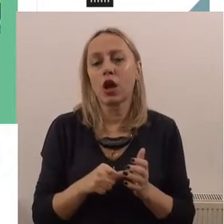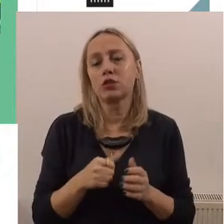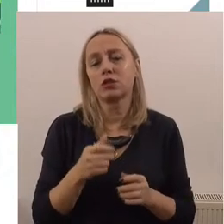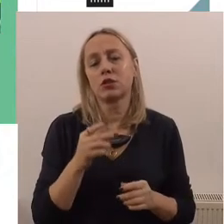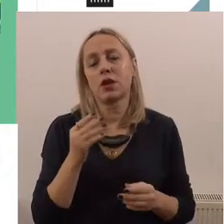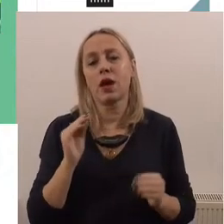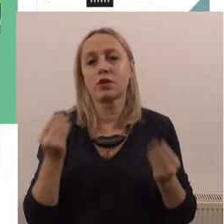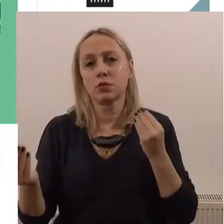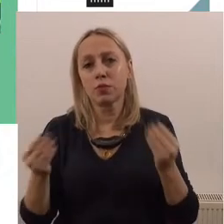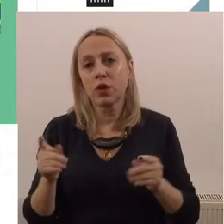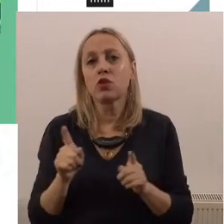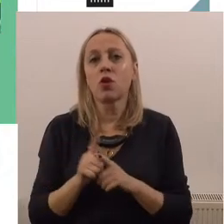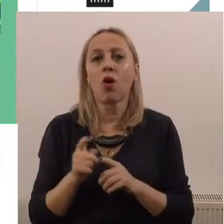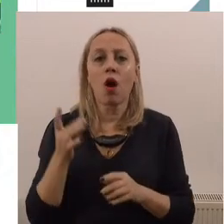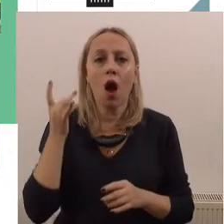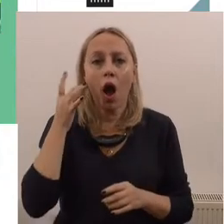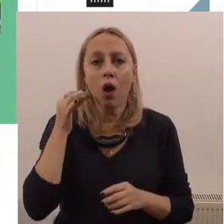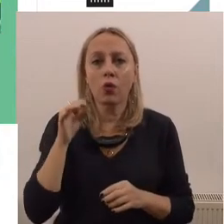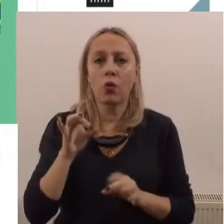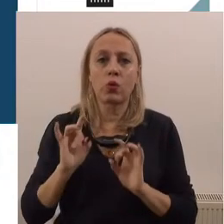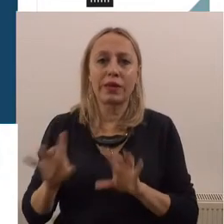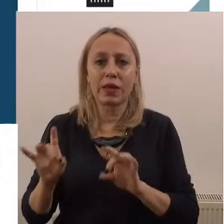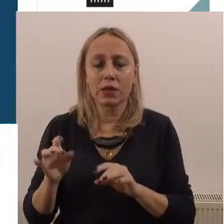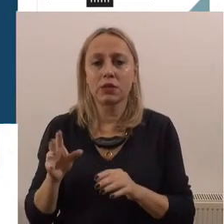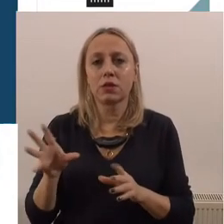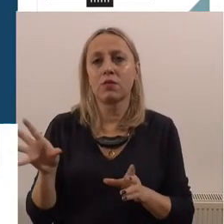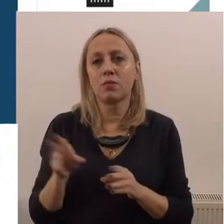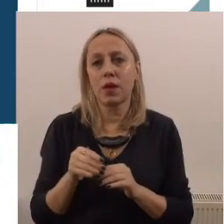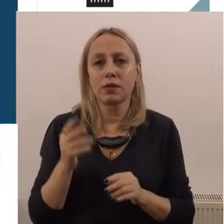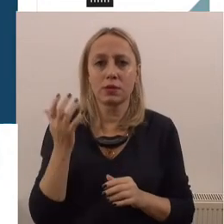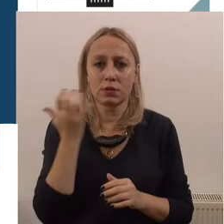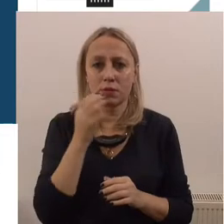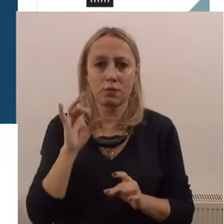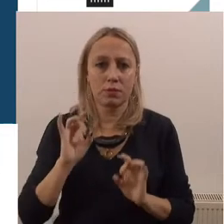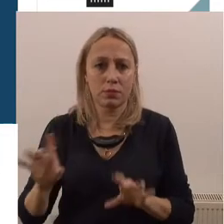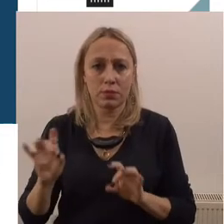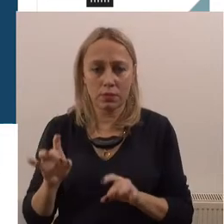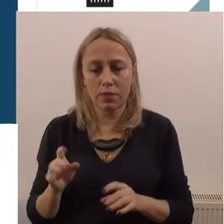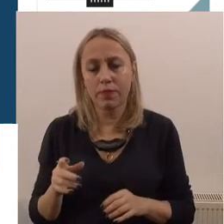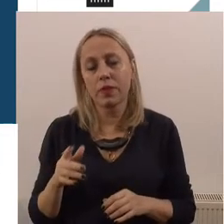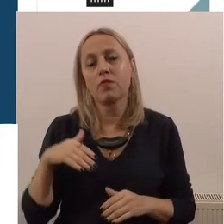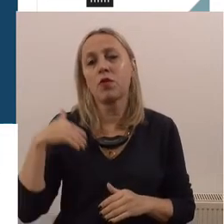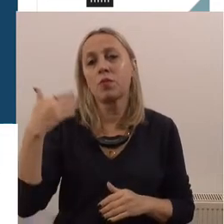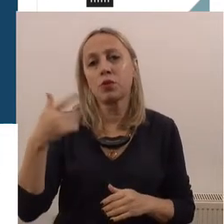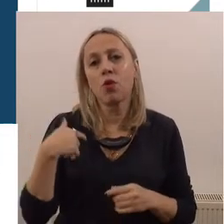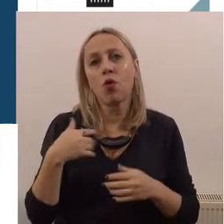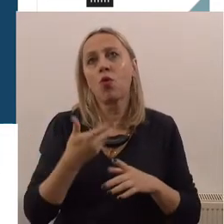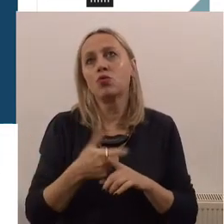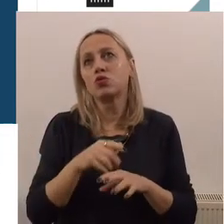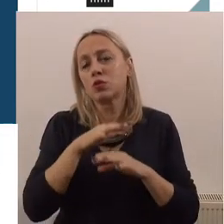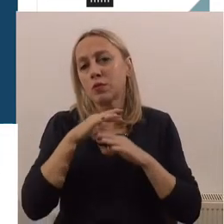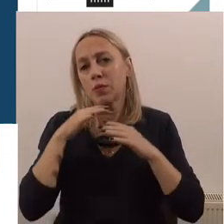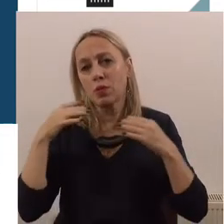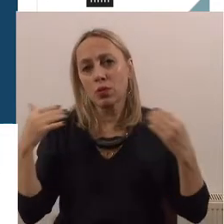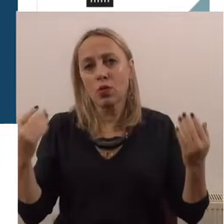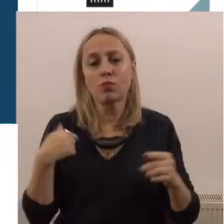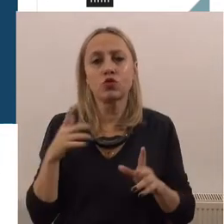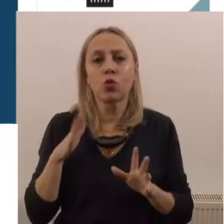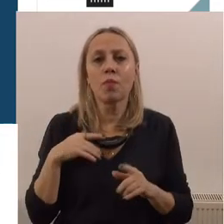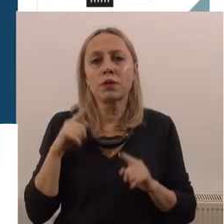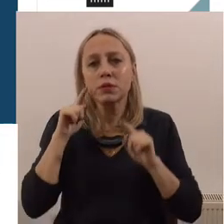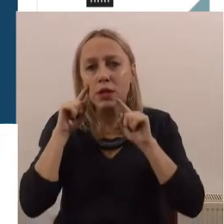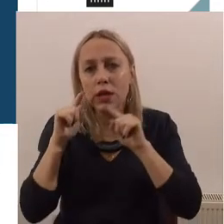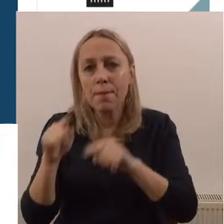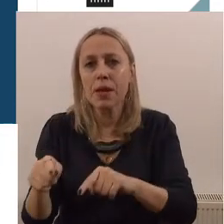we prepared easy to read texts for six objects, an audio guide with audio descriptions and five